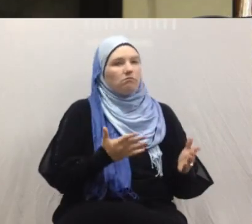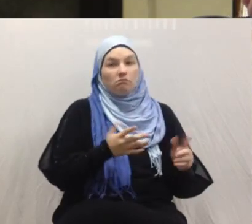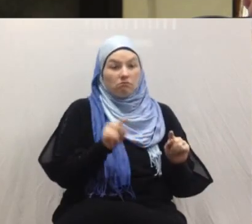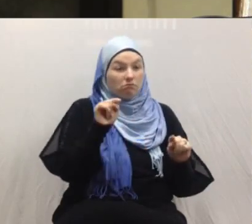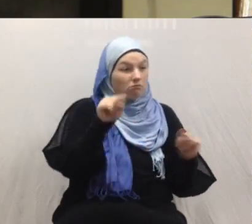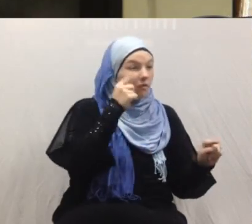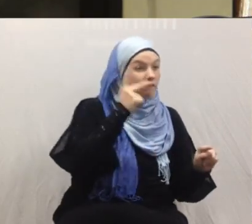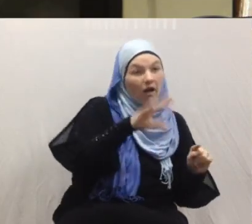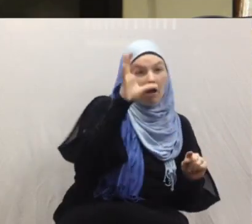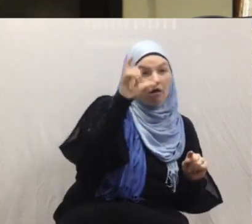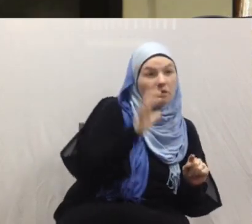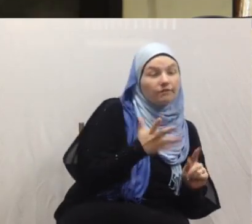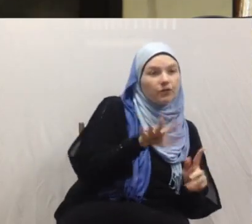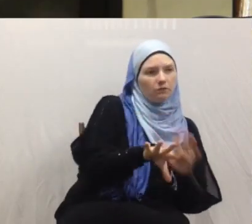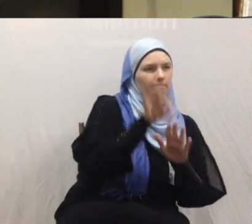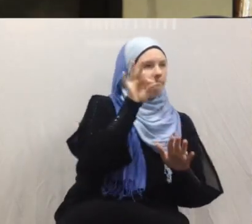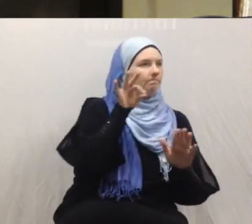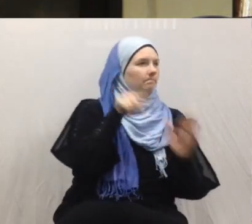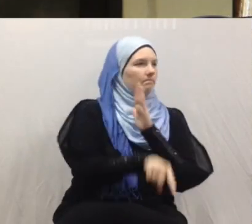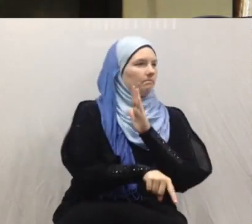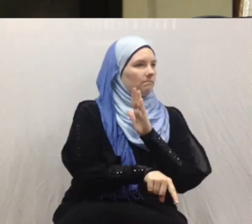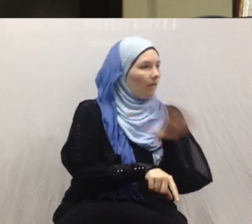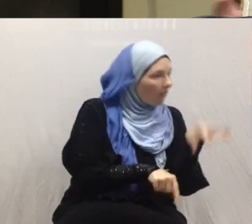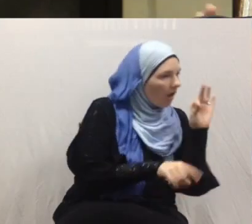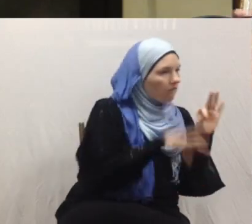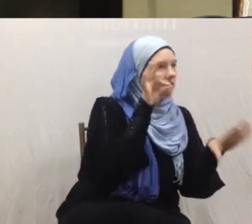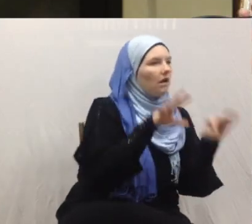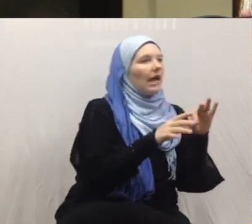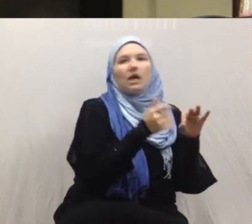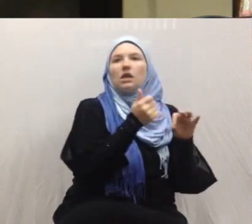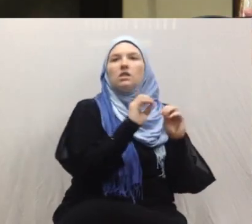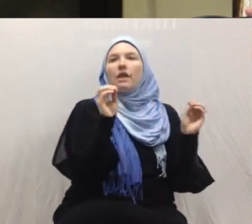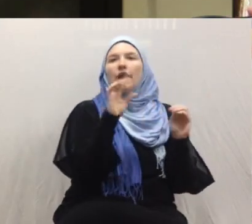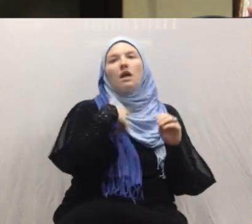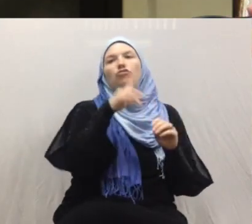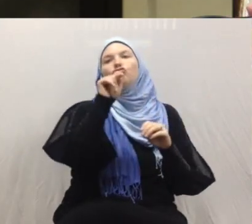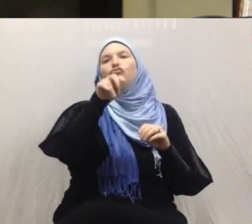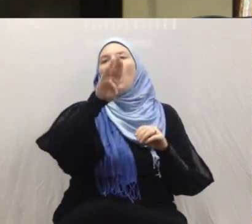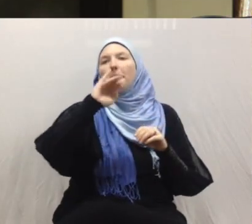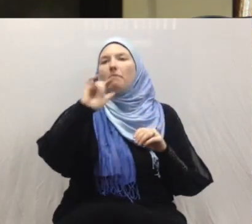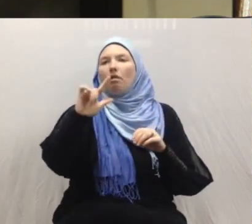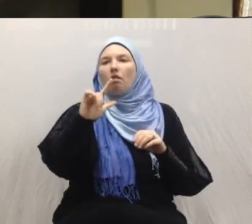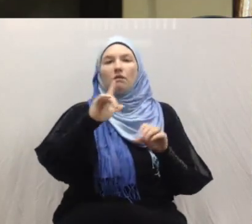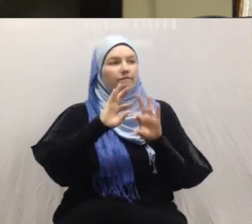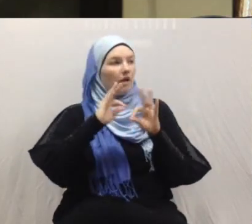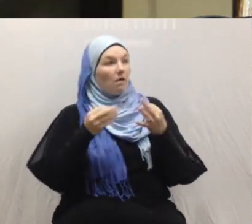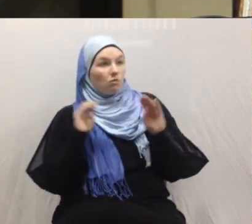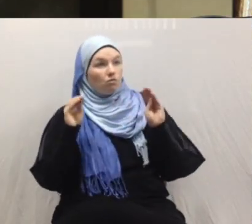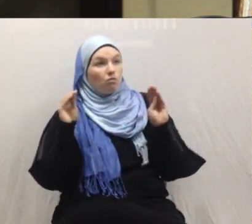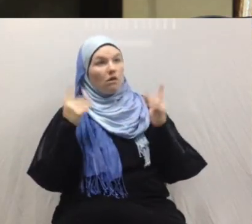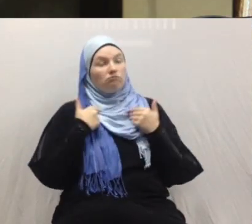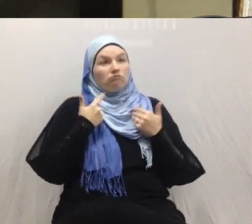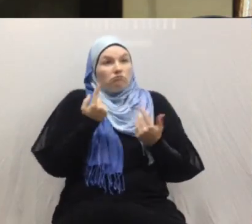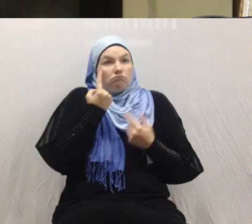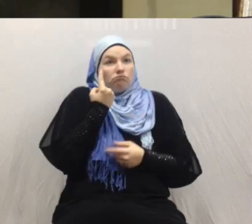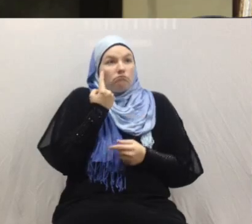just persecuted anyone who doesn't have a tribal backing. So they declared war, and